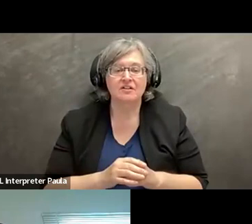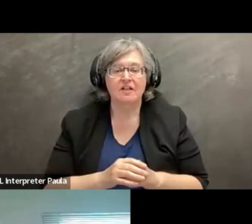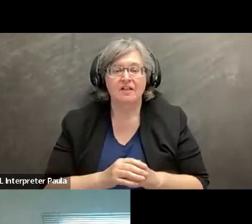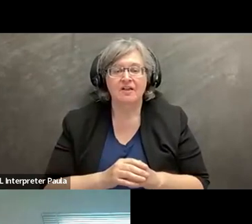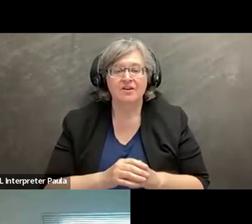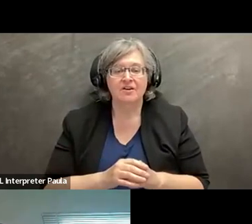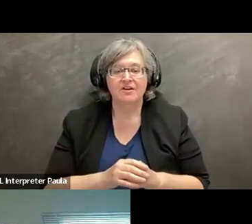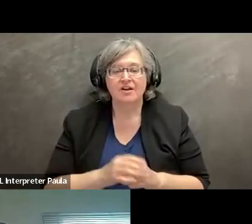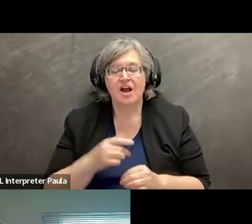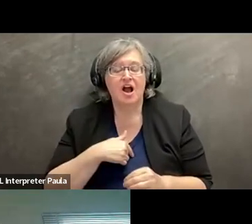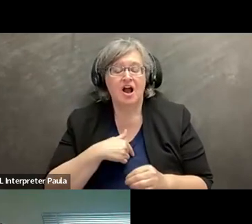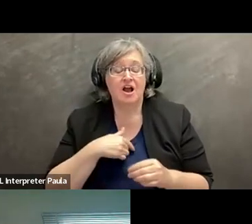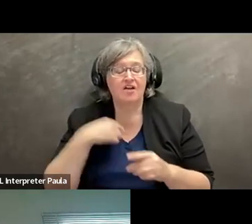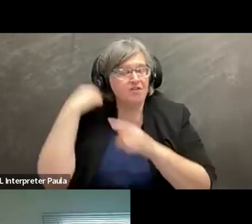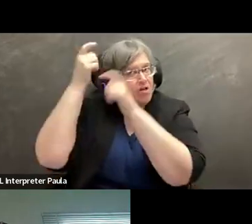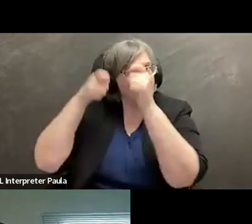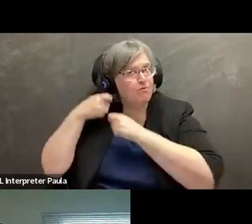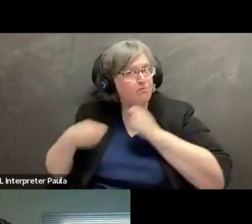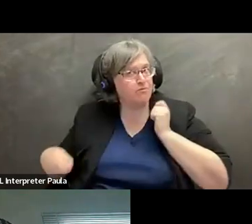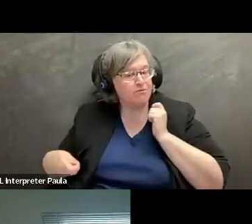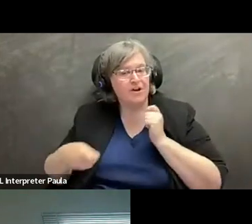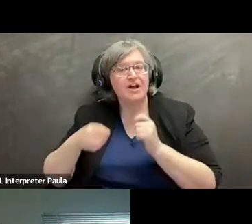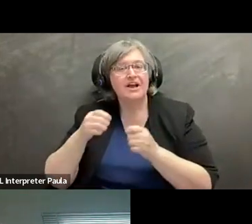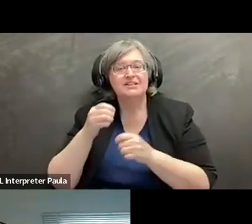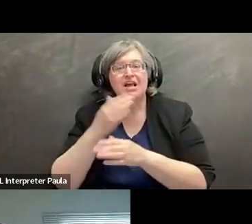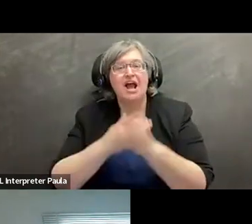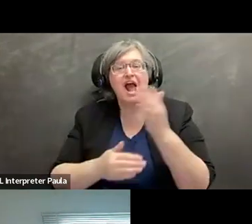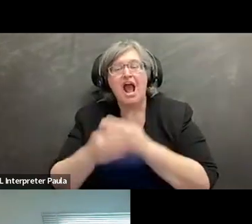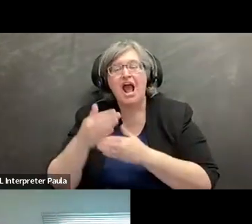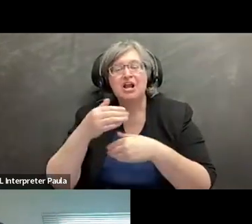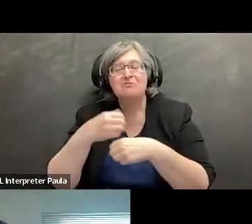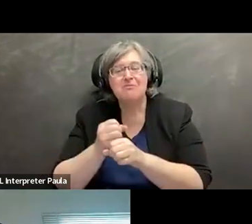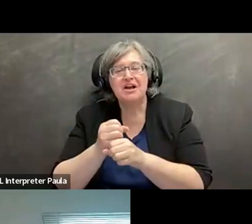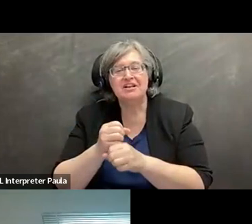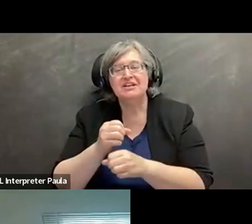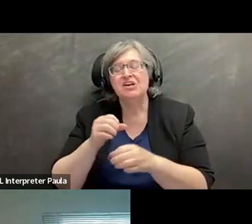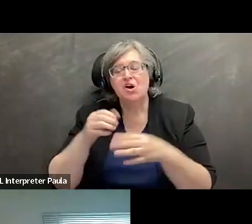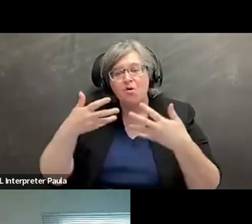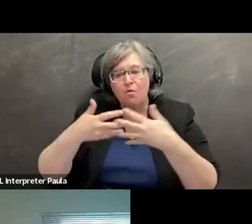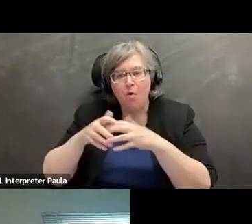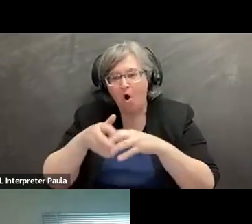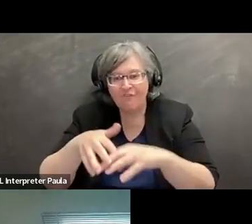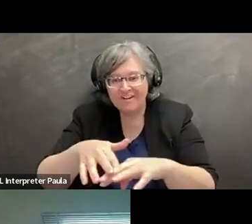an handmade Ethiopian scarf, hand woven,